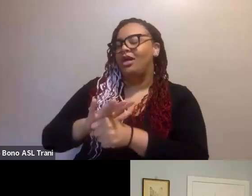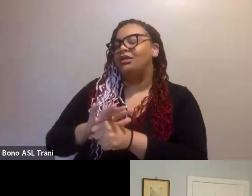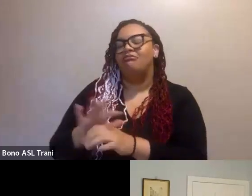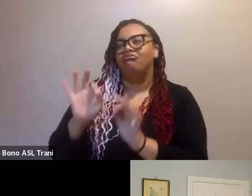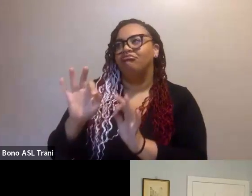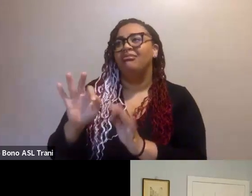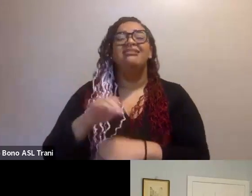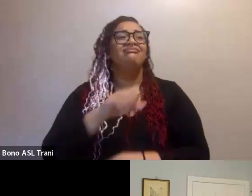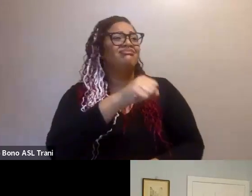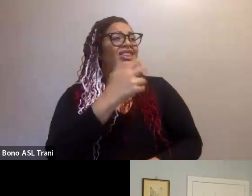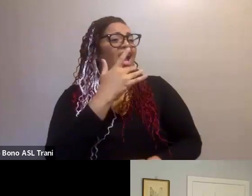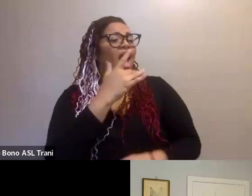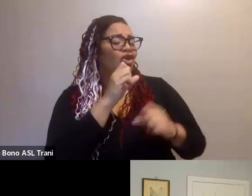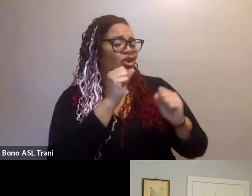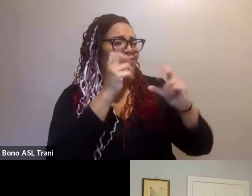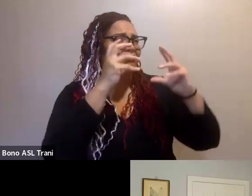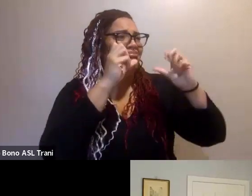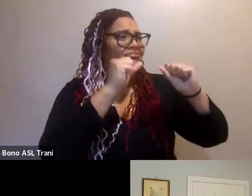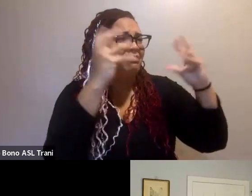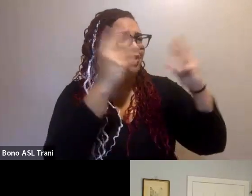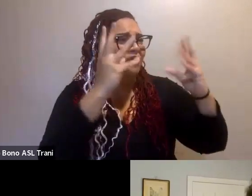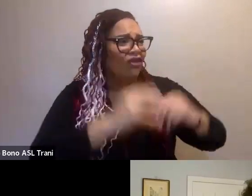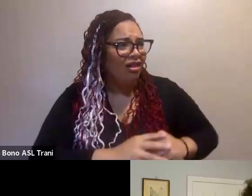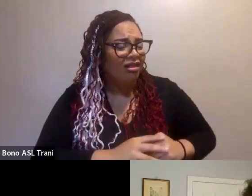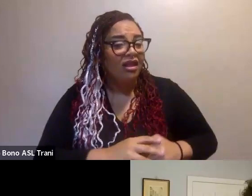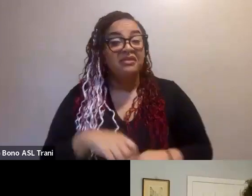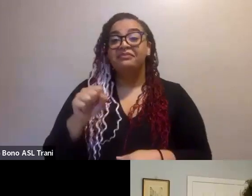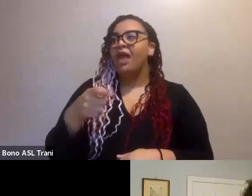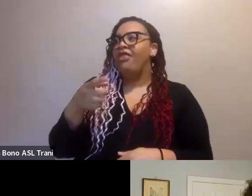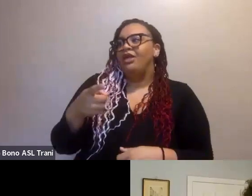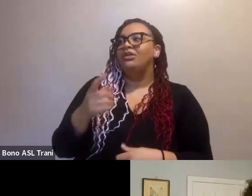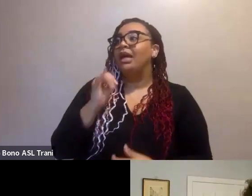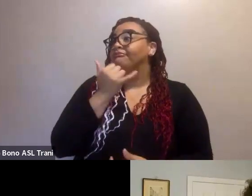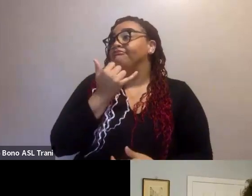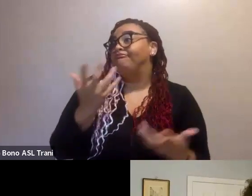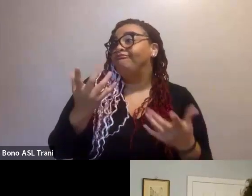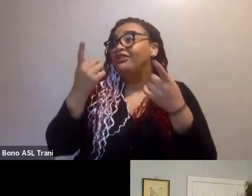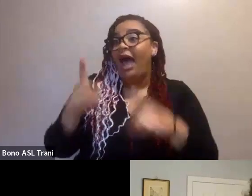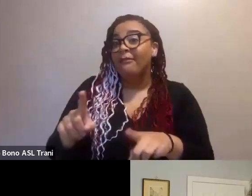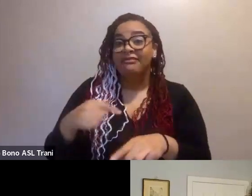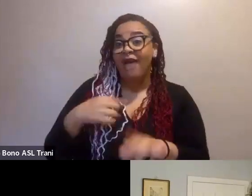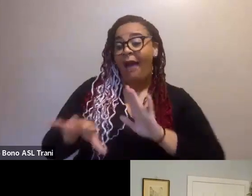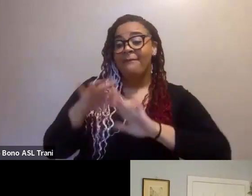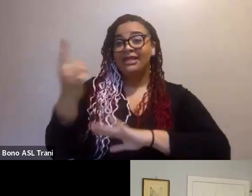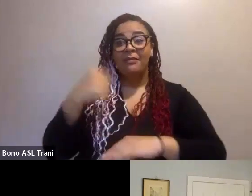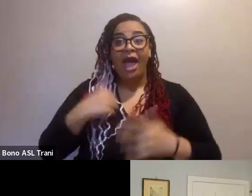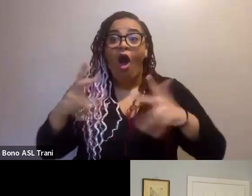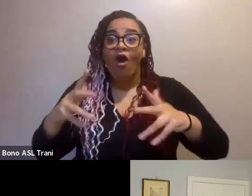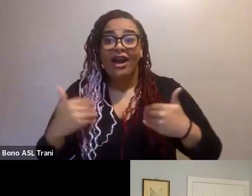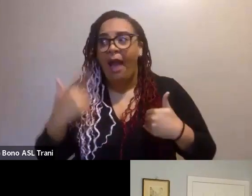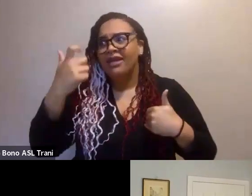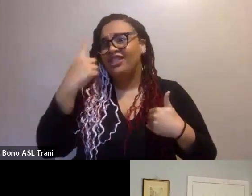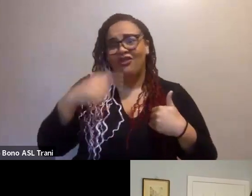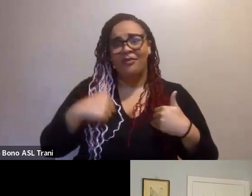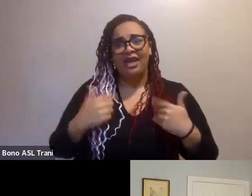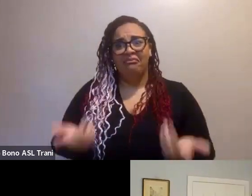colors are great on those too. And this was like totally accidental. I just picked something I already had because I'm doing it for myself. And I'm